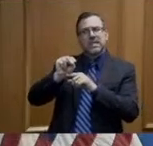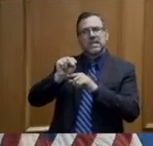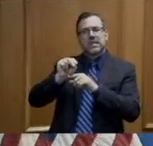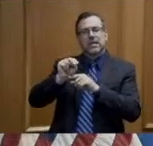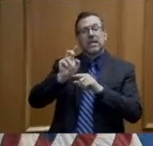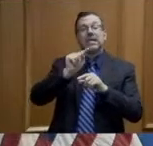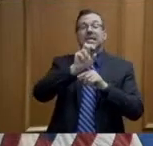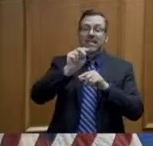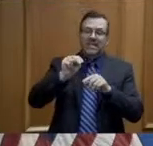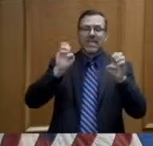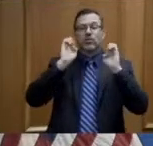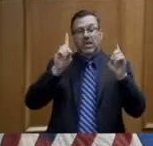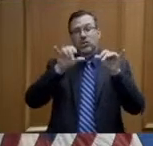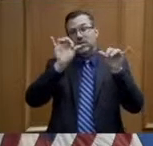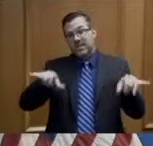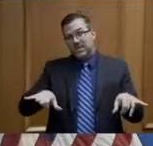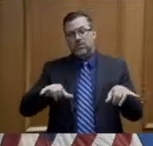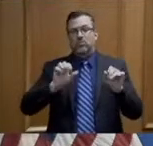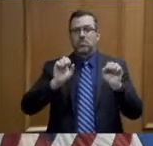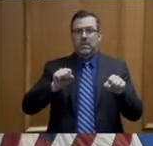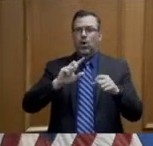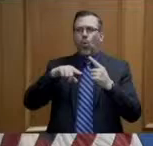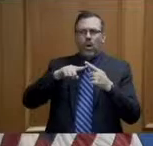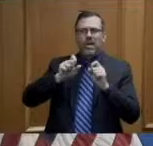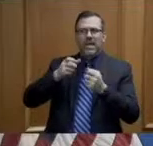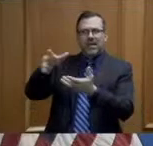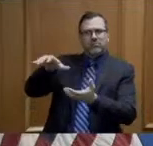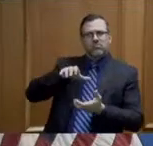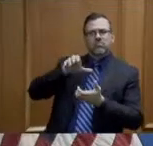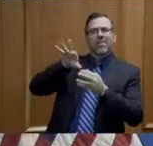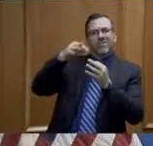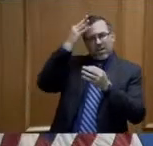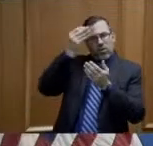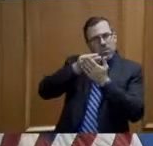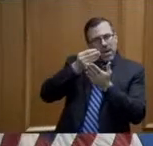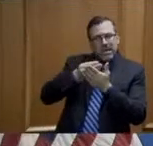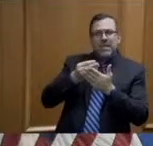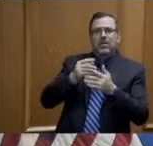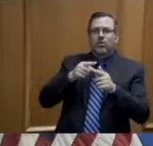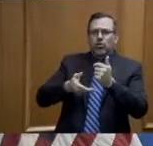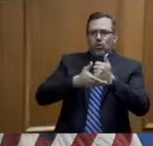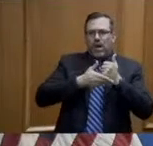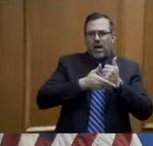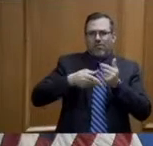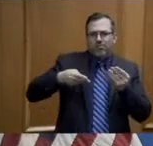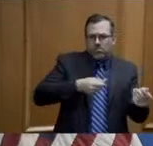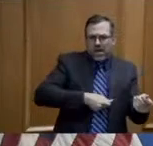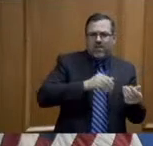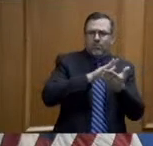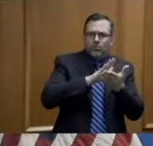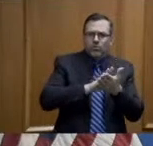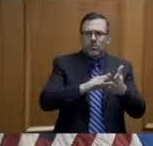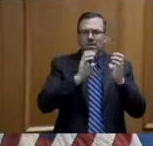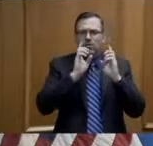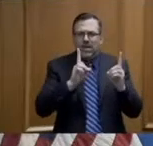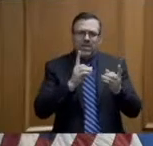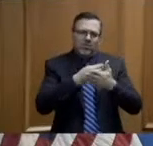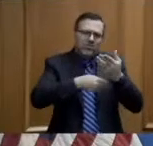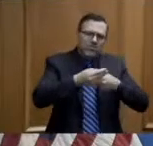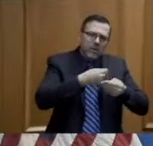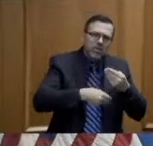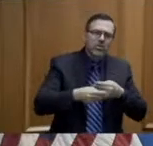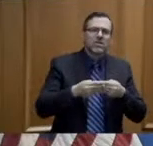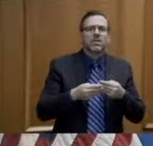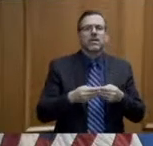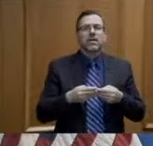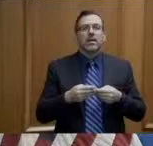education system can expect to receive federal funding to make up for some of the shortfalls and the budget challenges that districts will face.